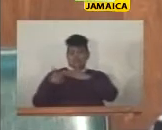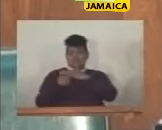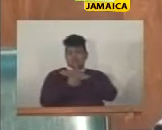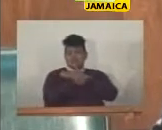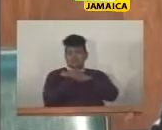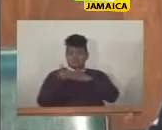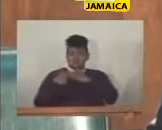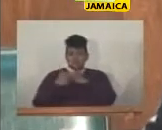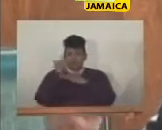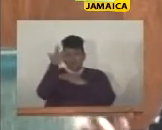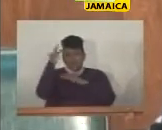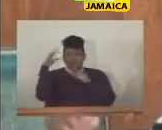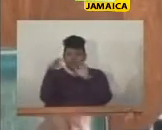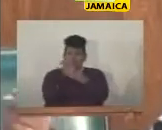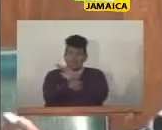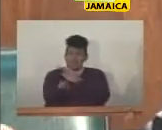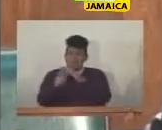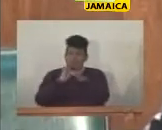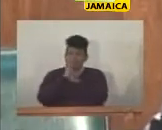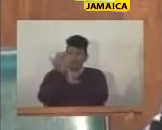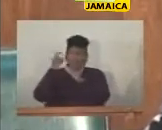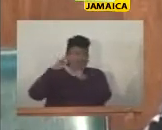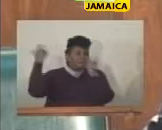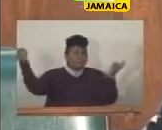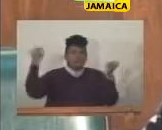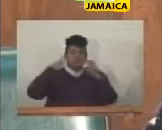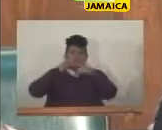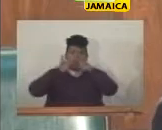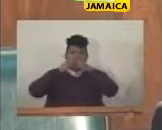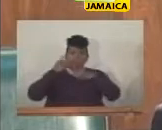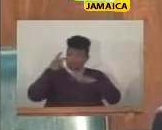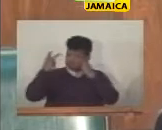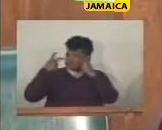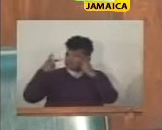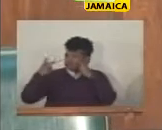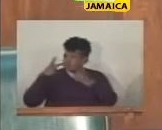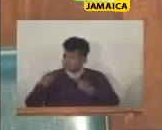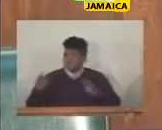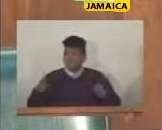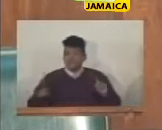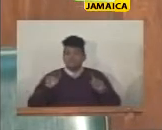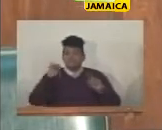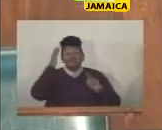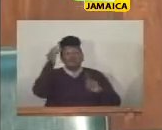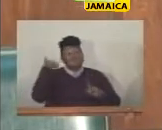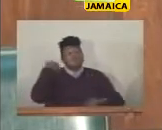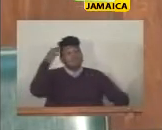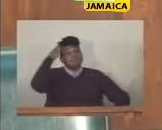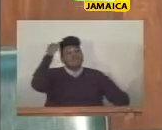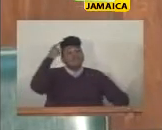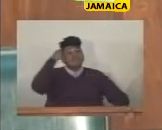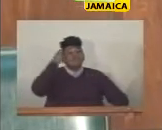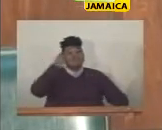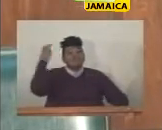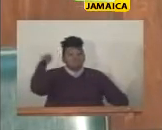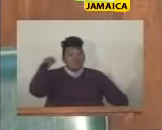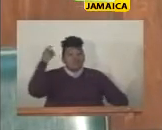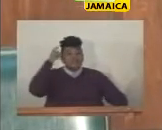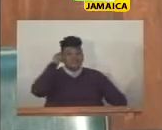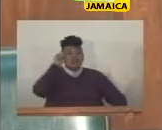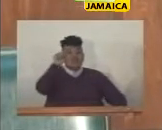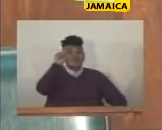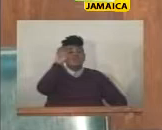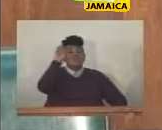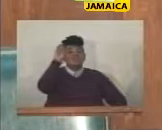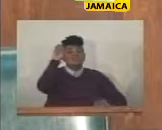crime had become a major problem. And if my memory serves me right, I think it was